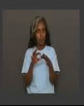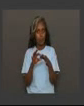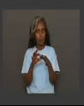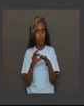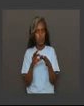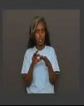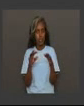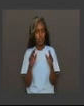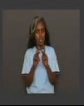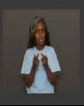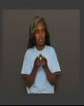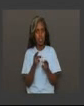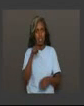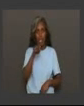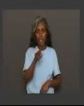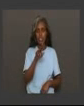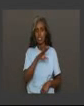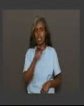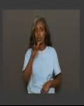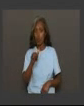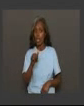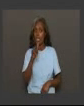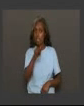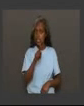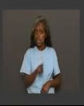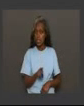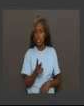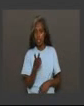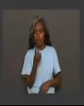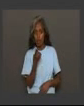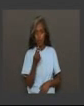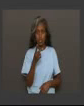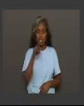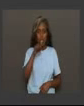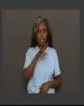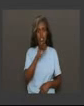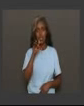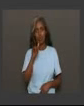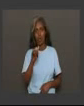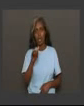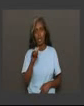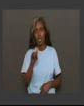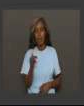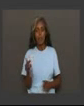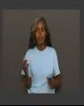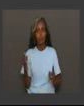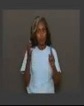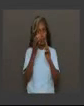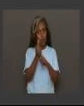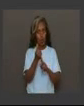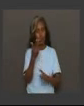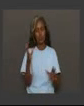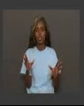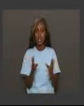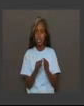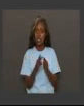x and y, such that both x and y belong to the set